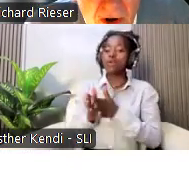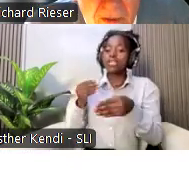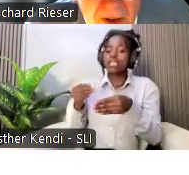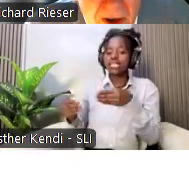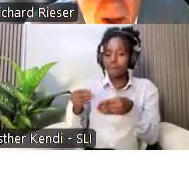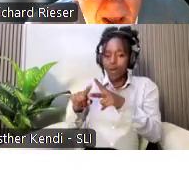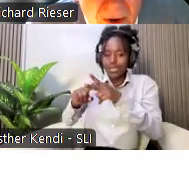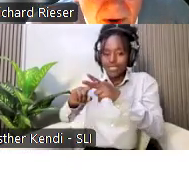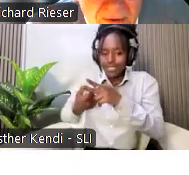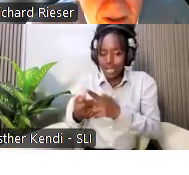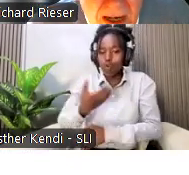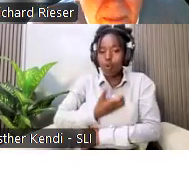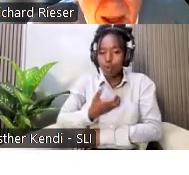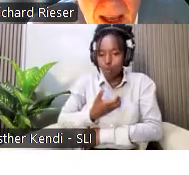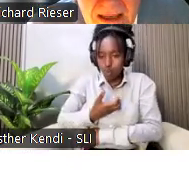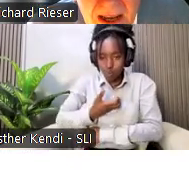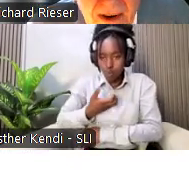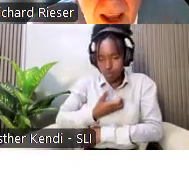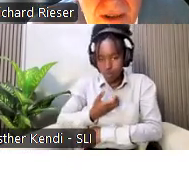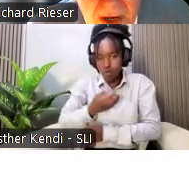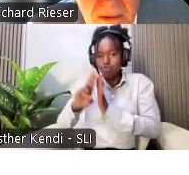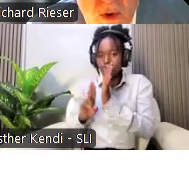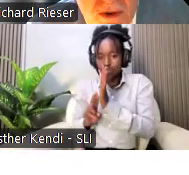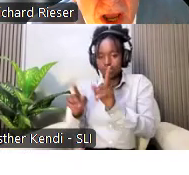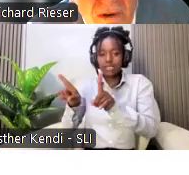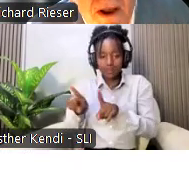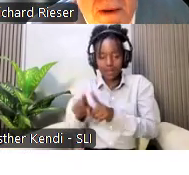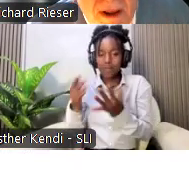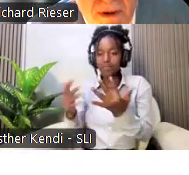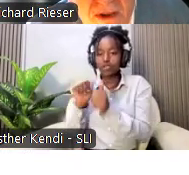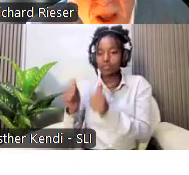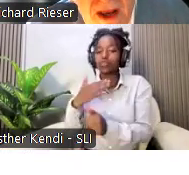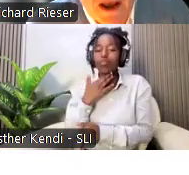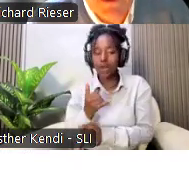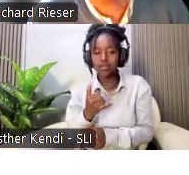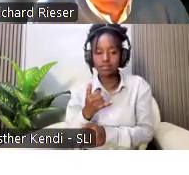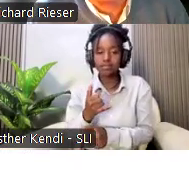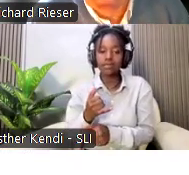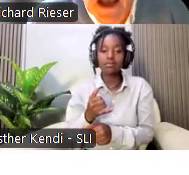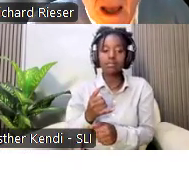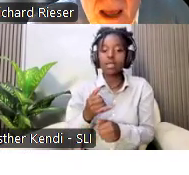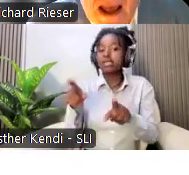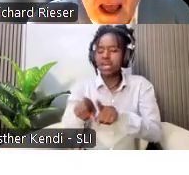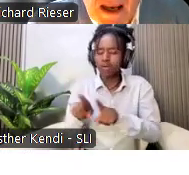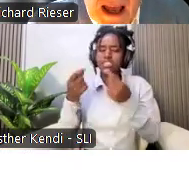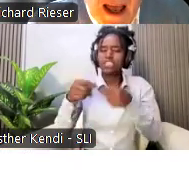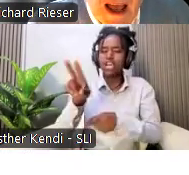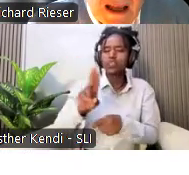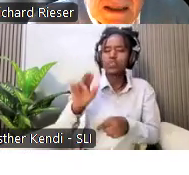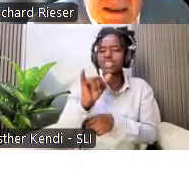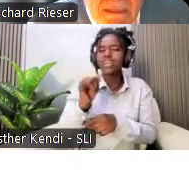UPIAS was a group in the UK, Union of Physically Impaired Against Segregation, but it was also people in Sweden, in Malaysia,